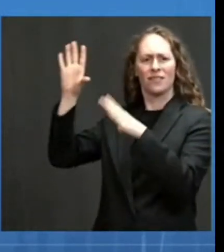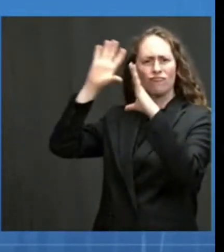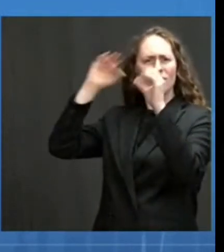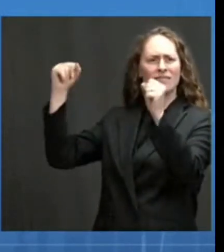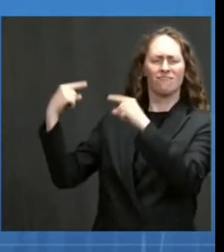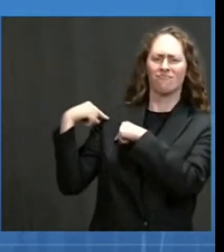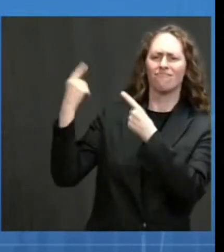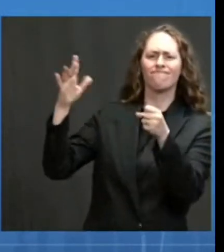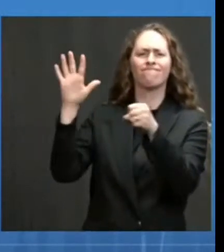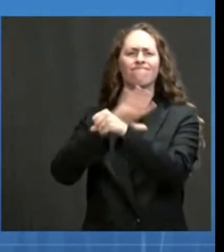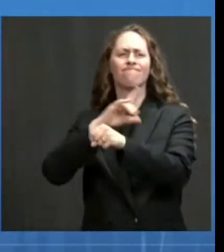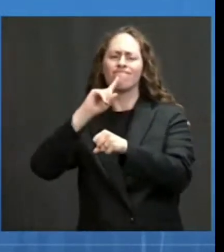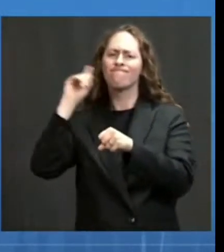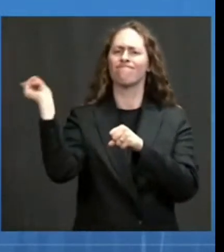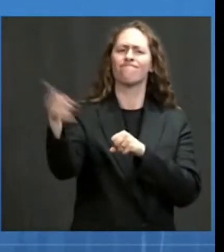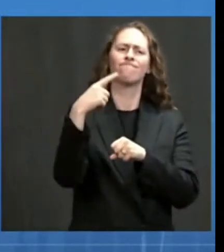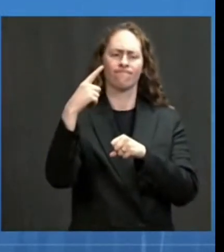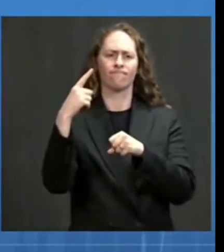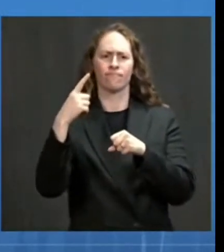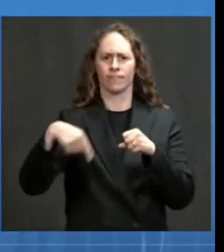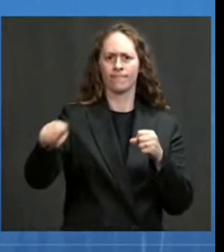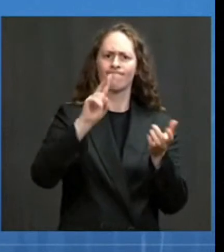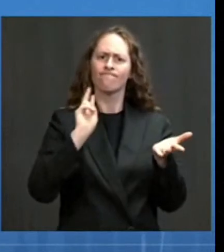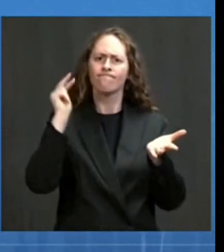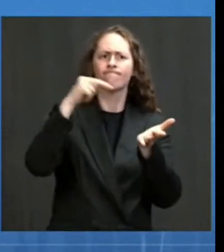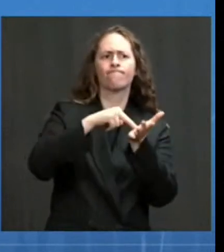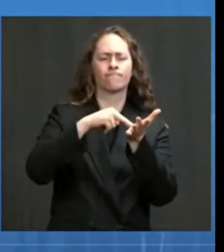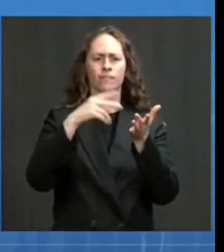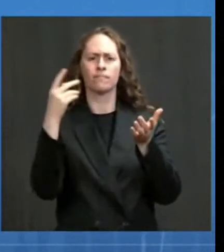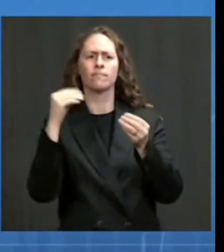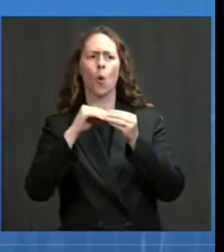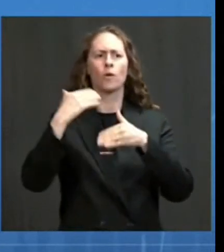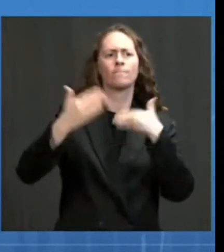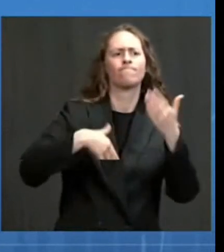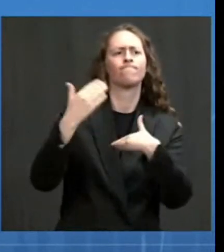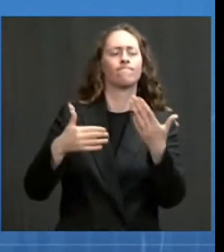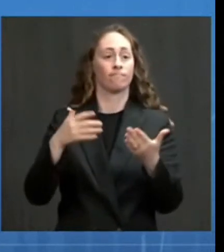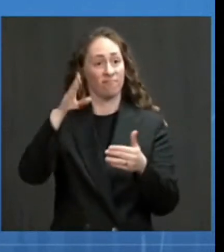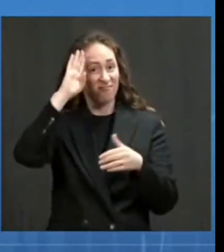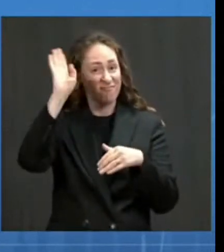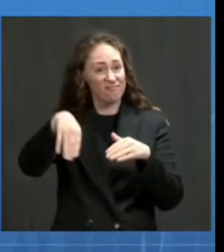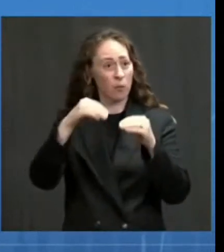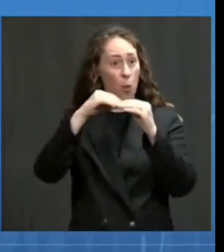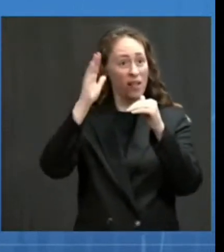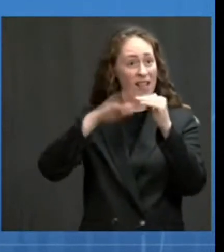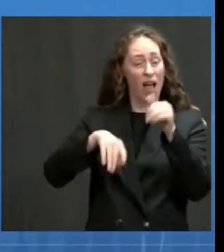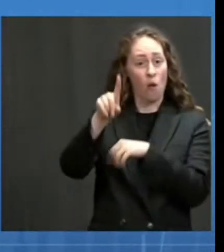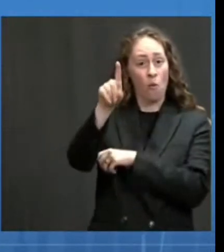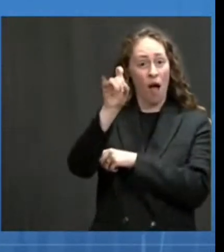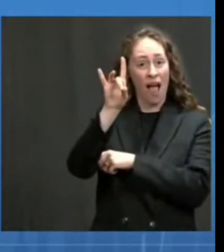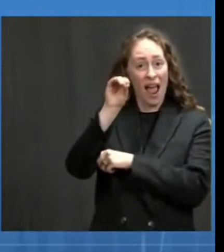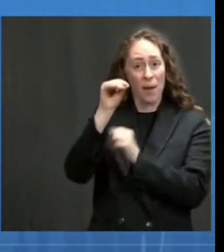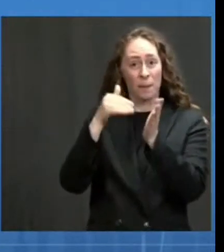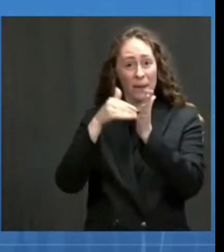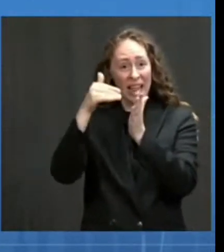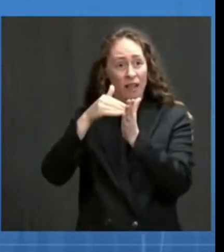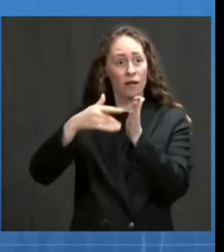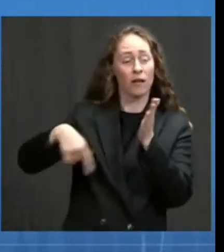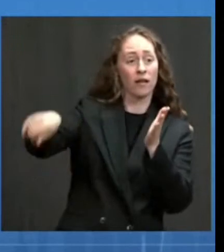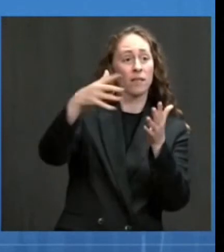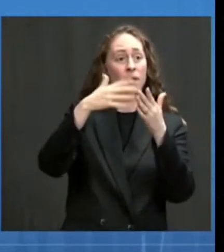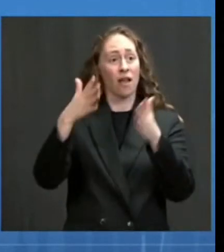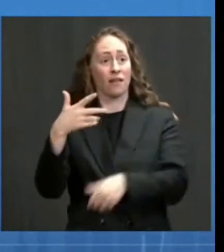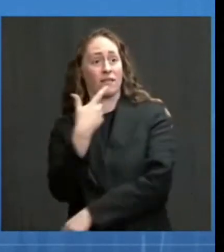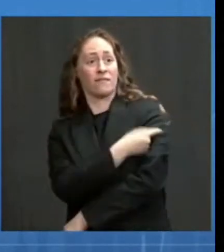180 million Americans. More than 180 million Americans. 67% of adults. Including 2 out of 3 adult Americans